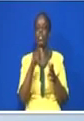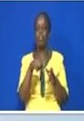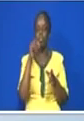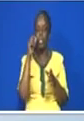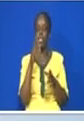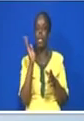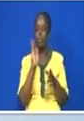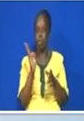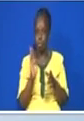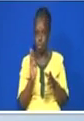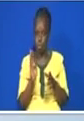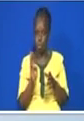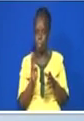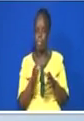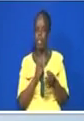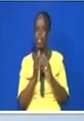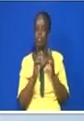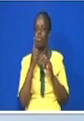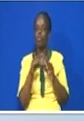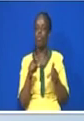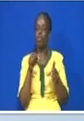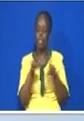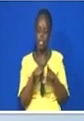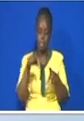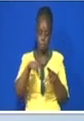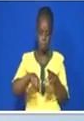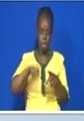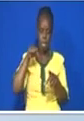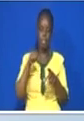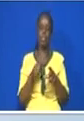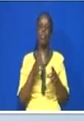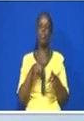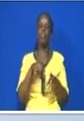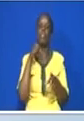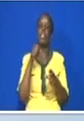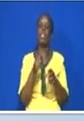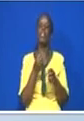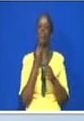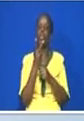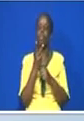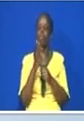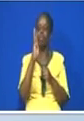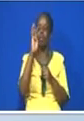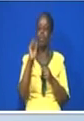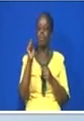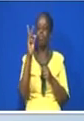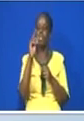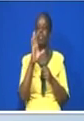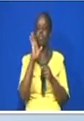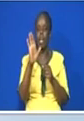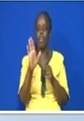bead? If you go to that bag, you'll find that there are 12 beads. That is 5